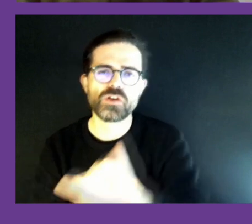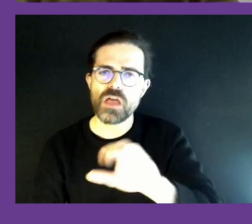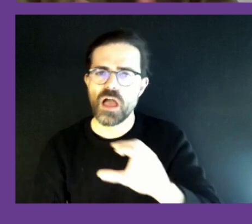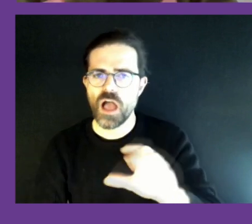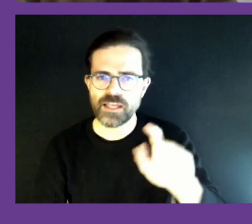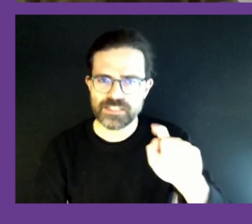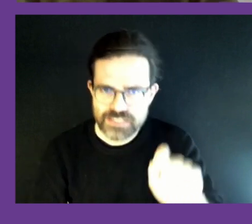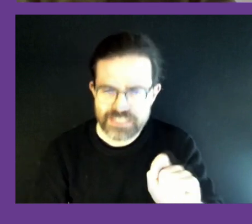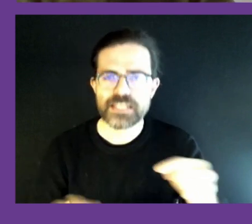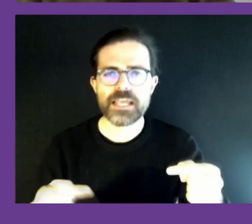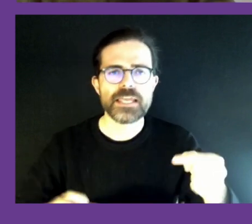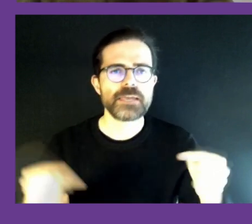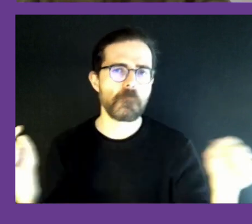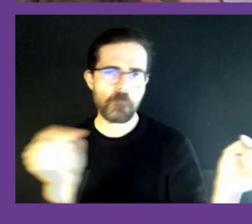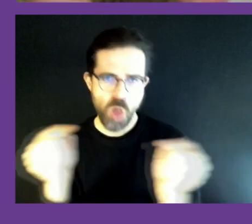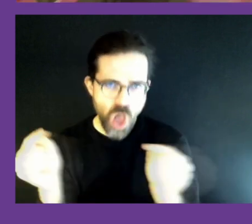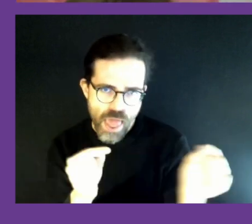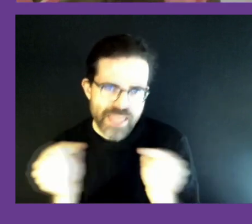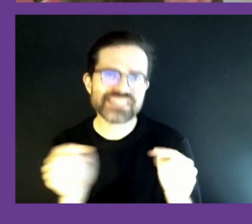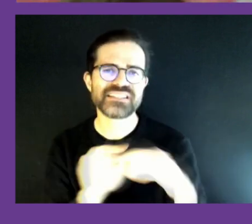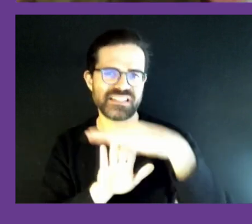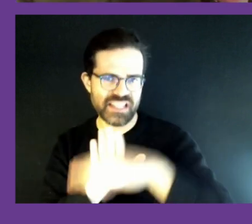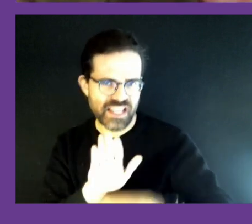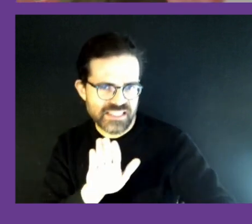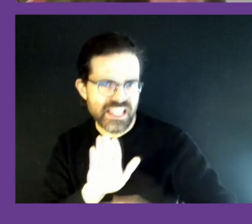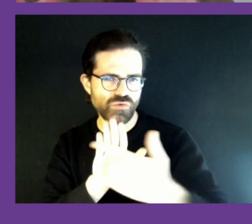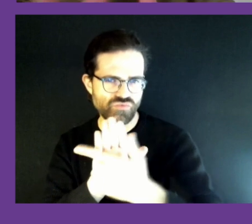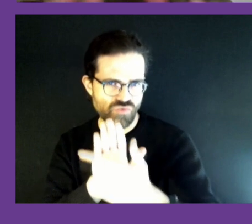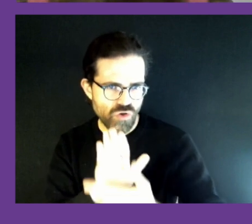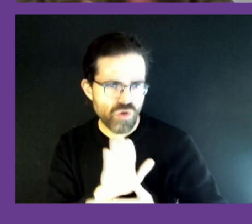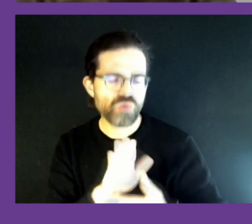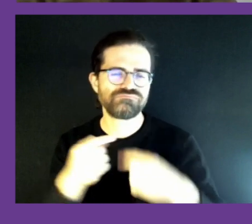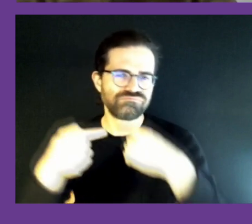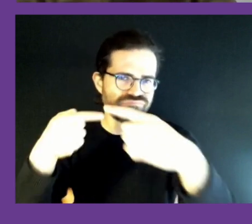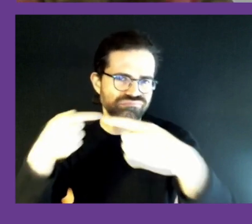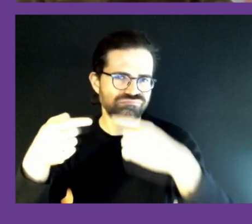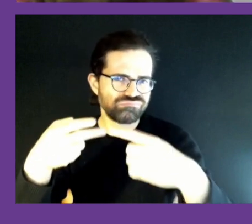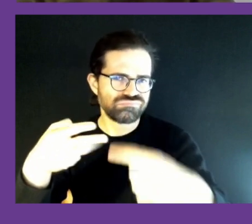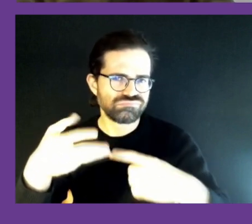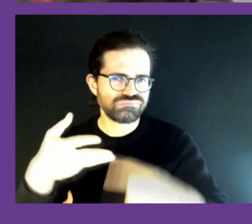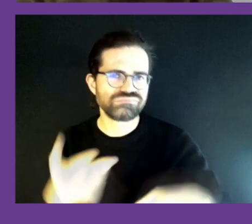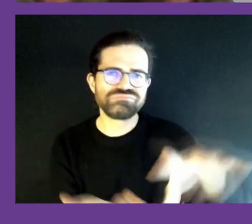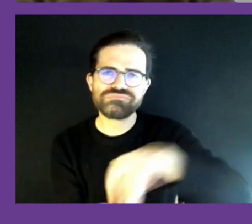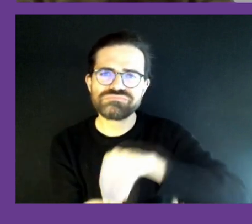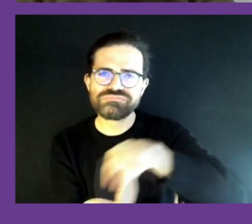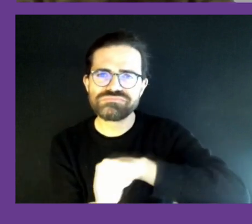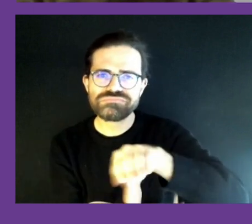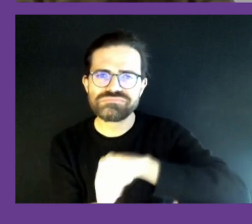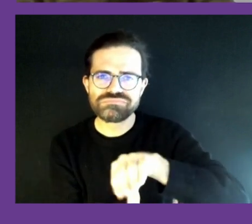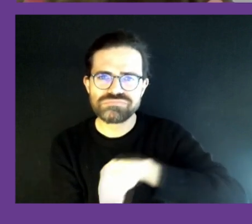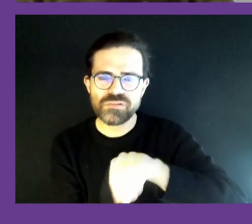policies, standardization. The idea is that AccessibleEU gathers all of these resources,